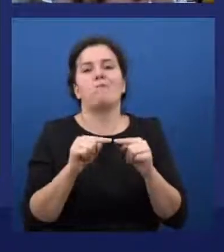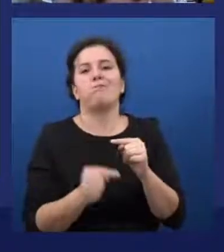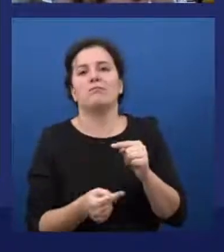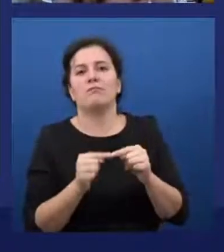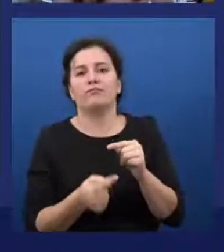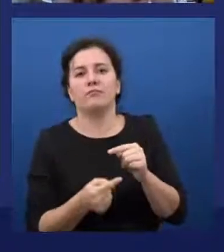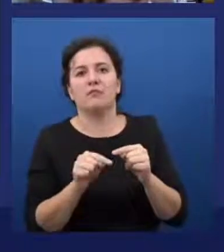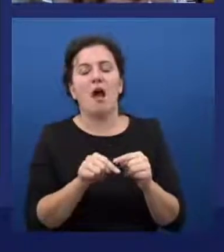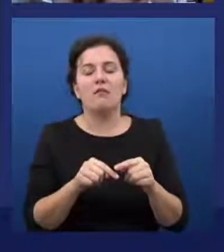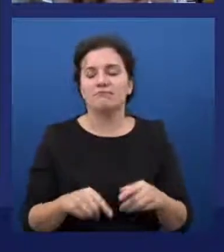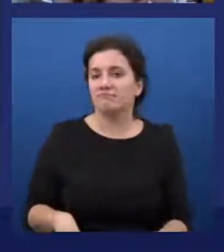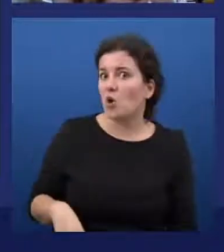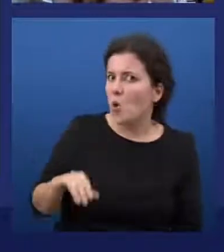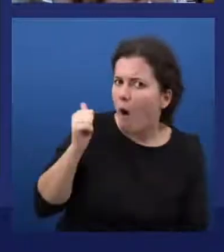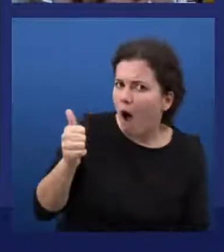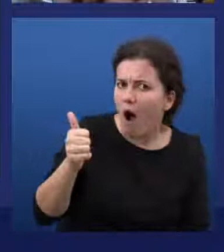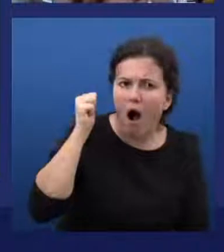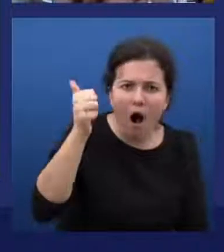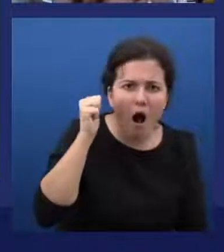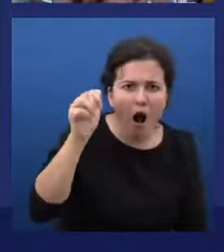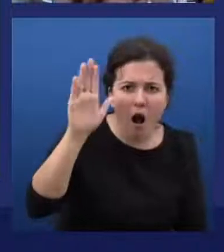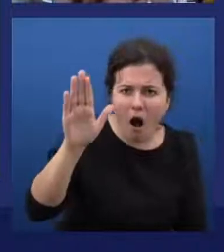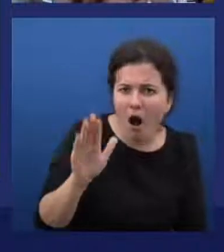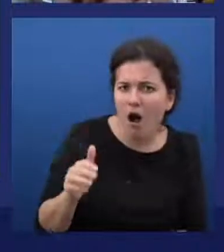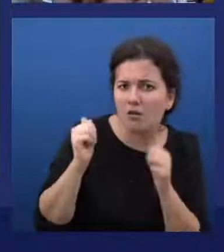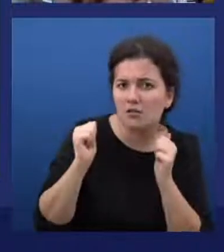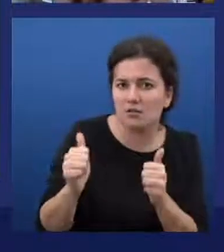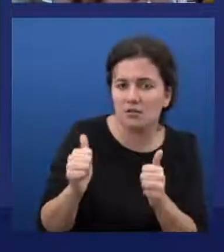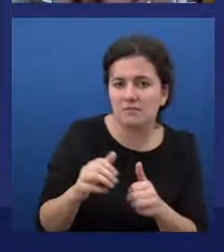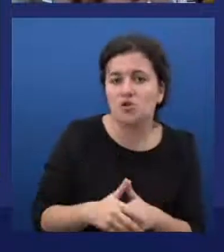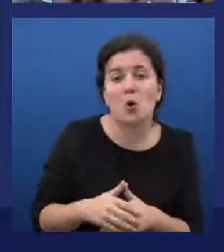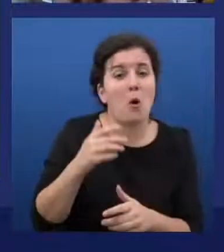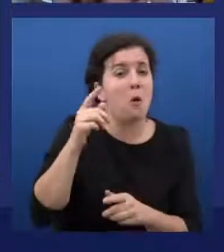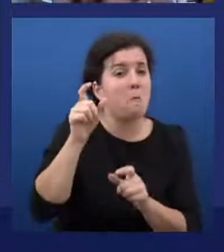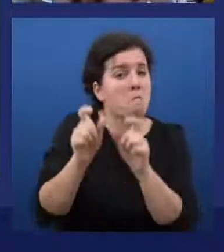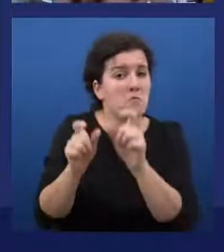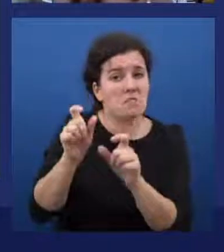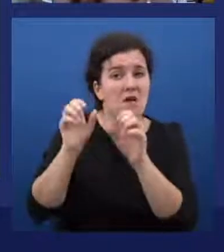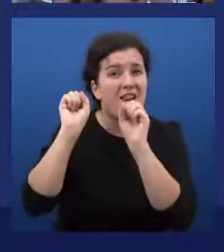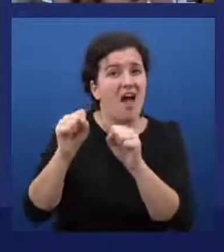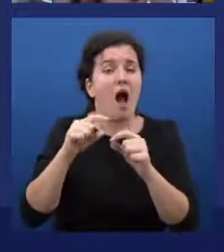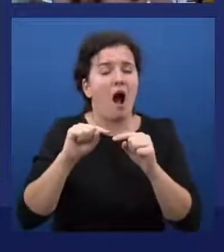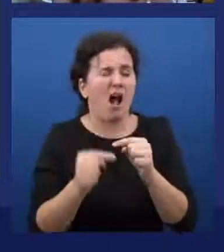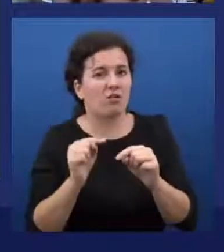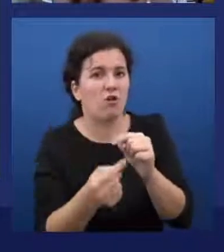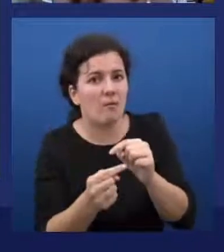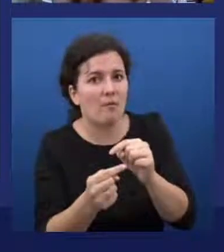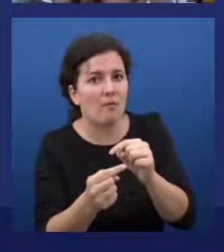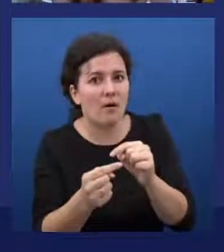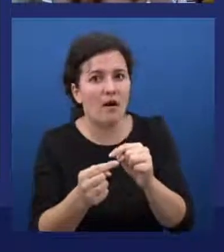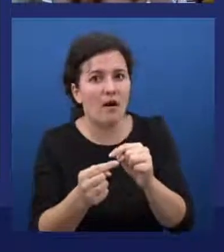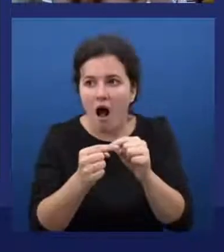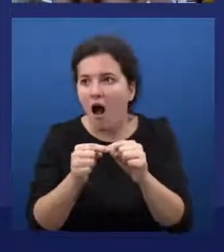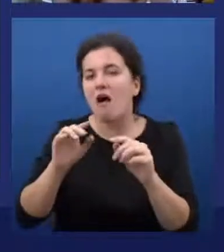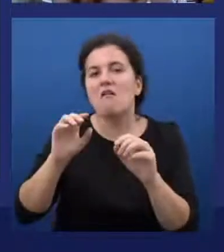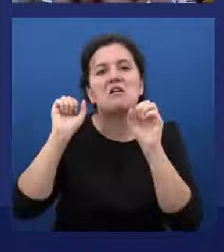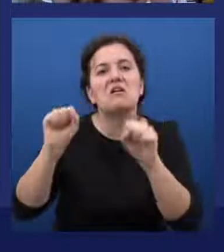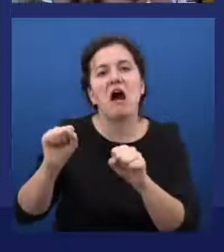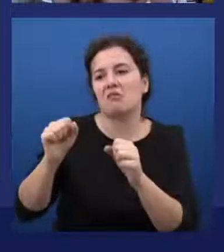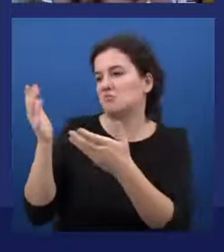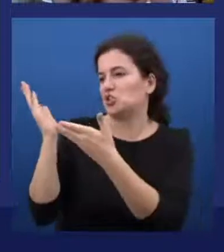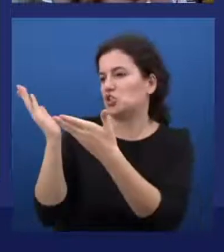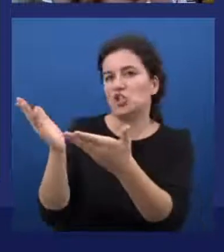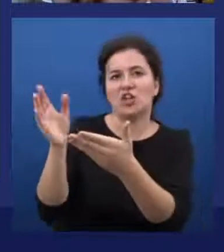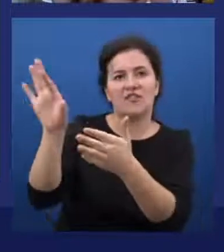people can just grab this anomaly detection service, then connect it